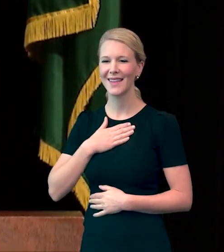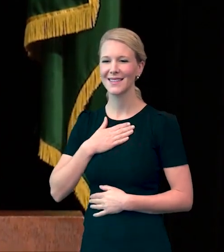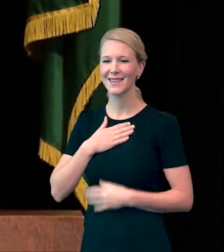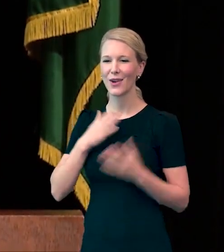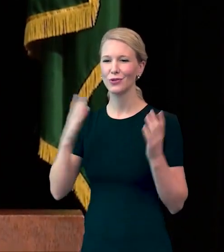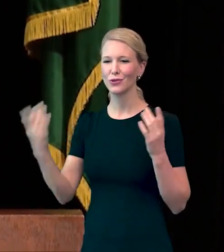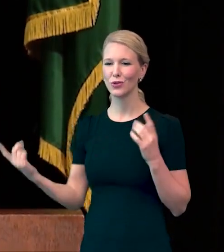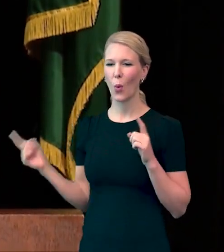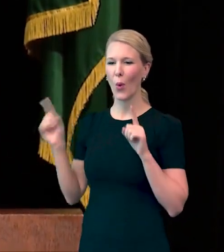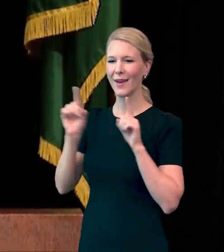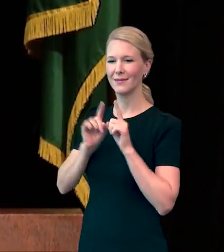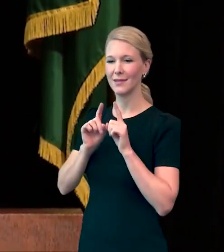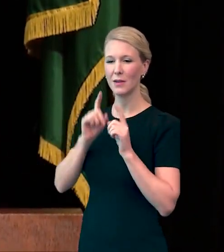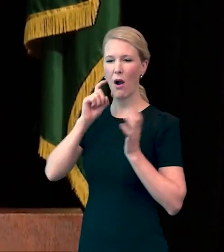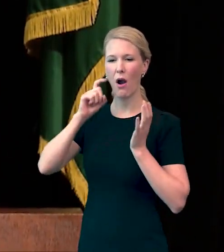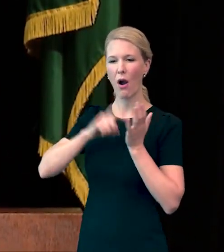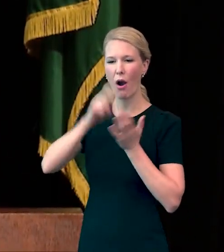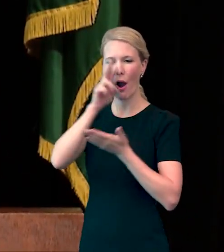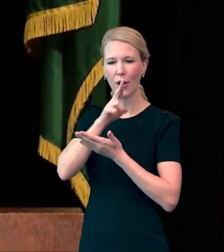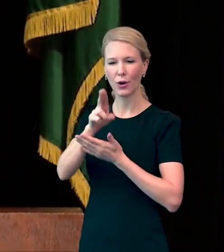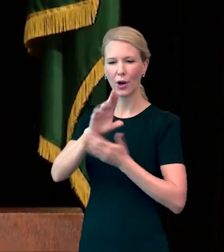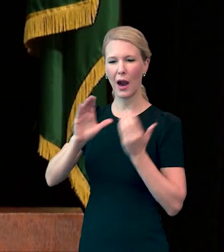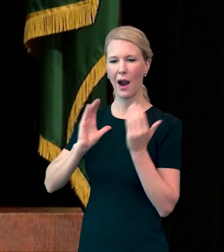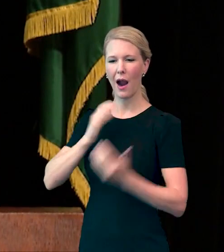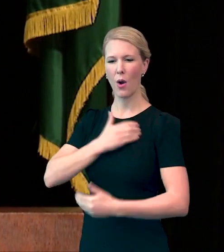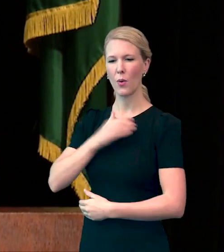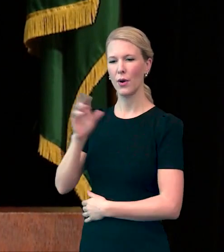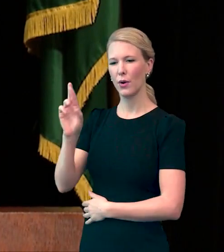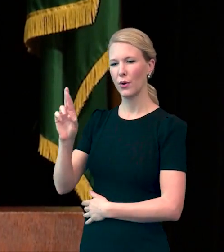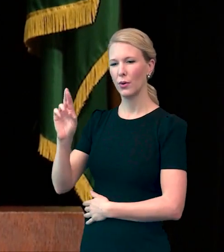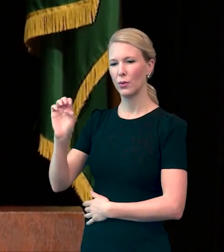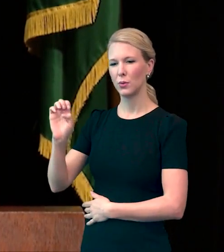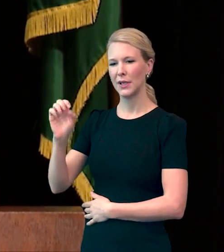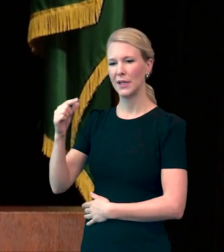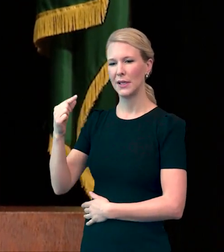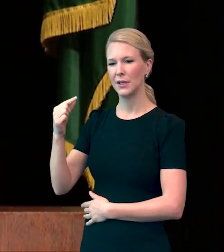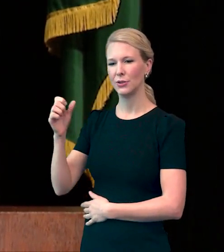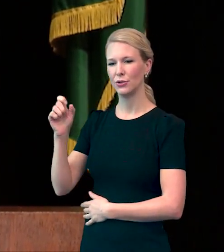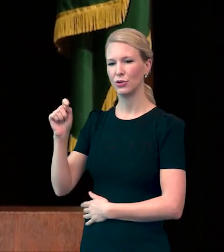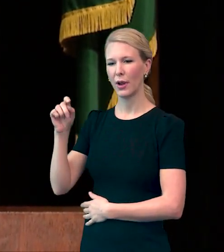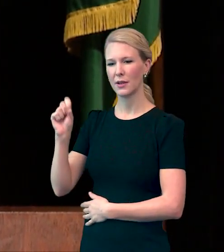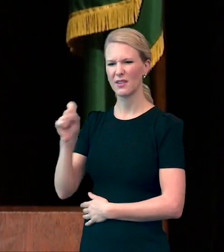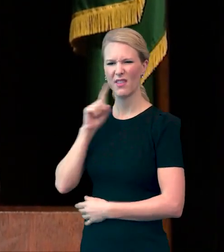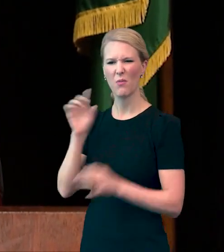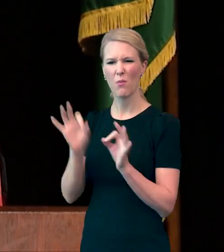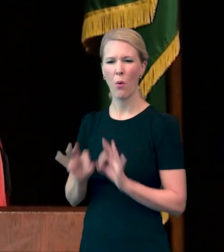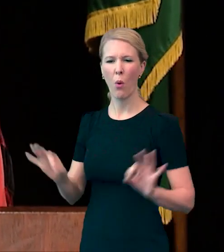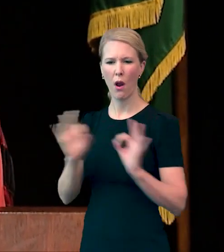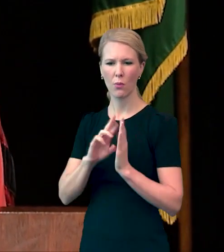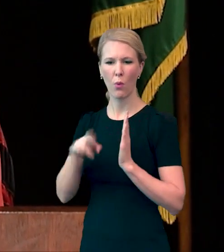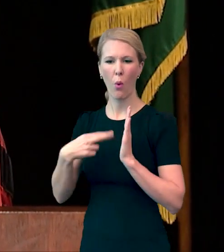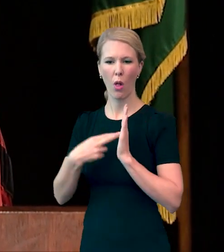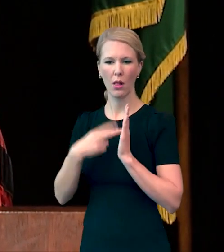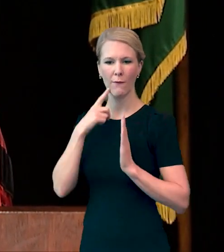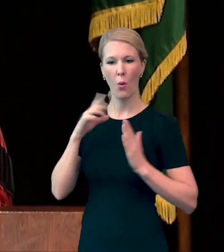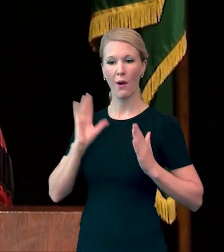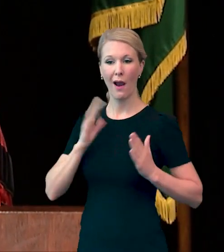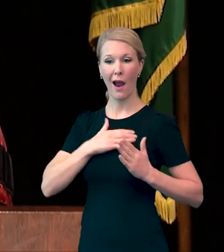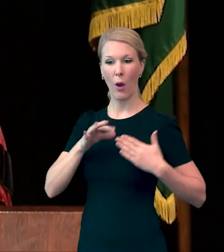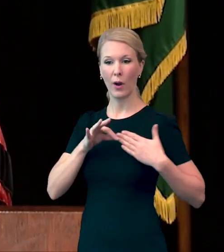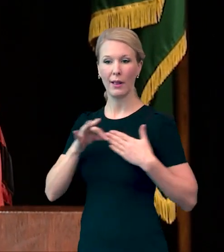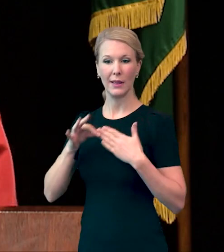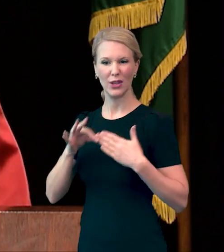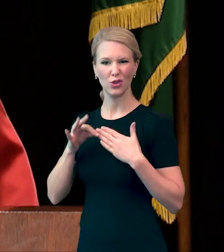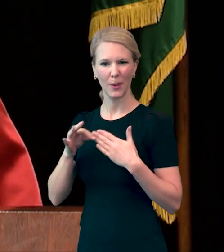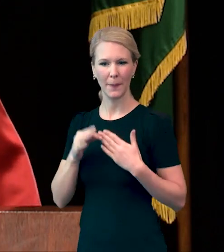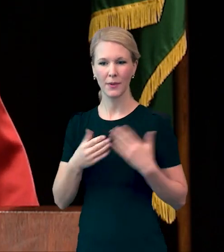Please join me in recognizing our regents and the important role they play in guiding our university. Now I turn the program over